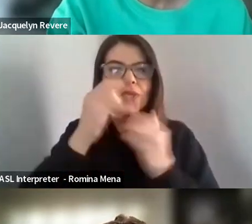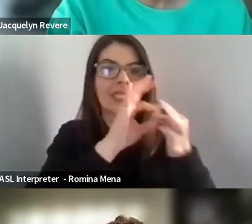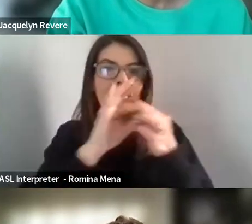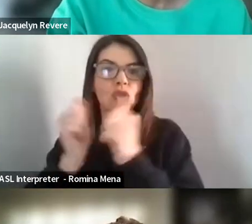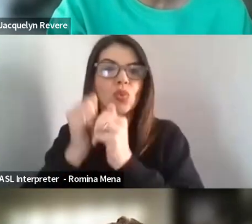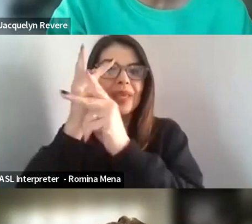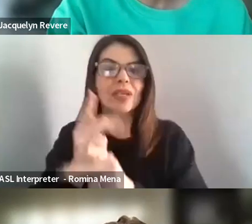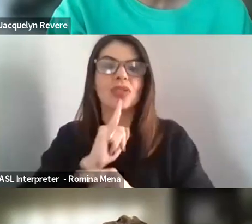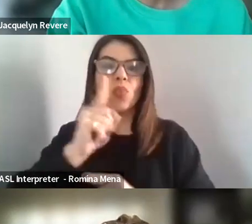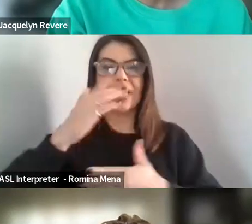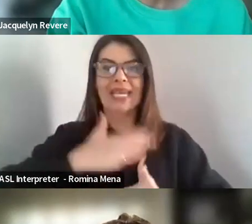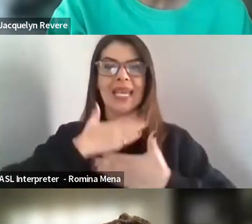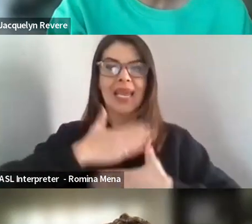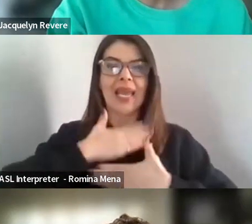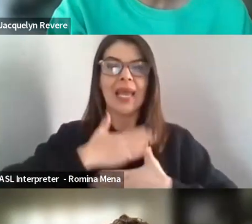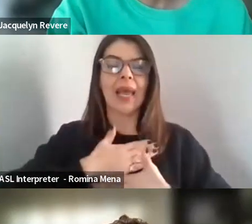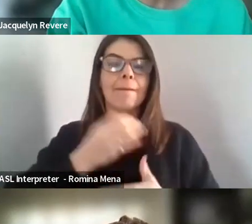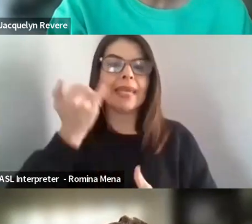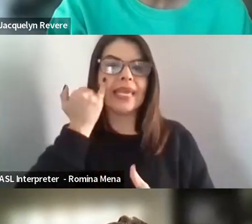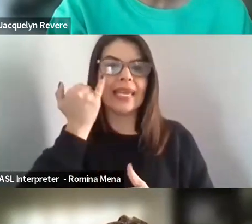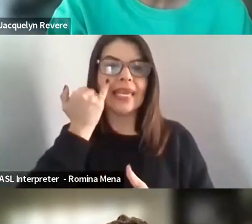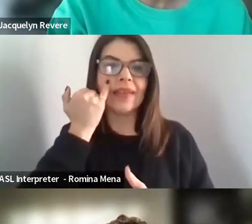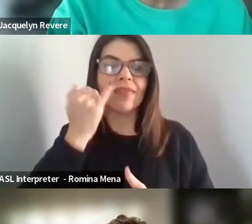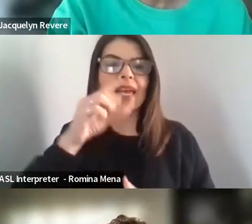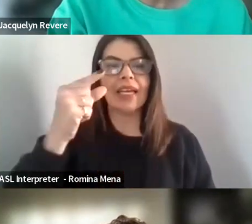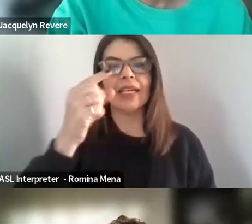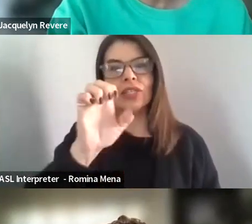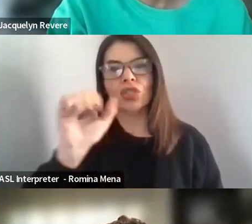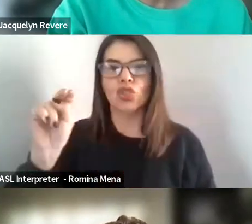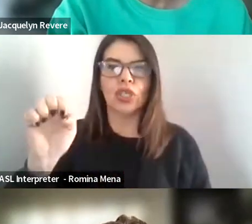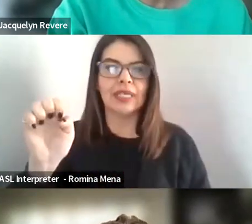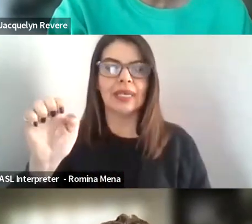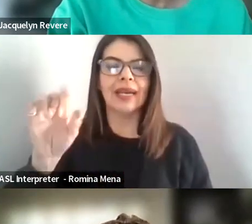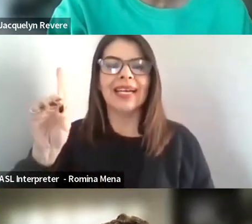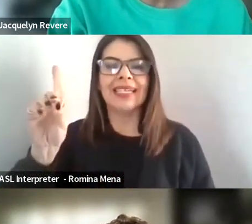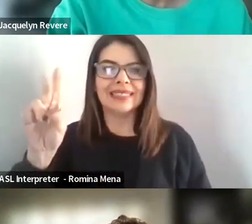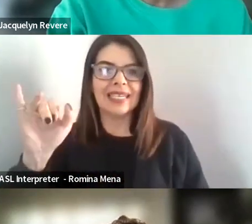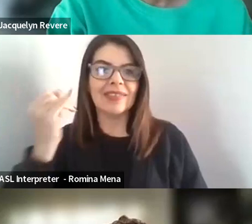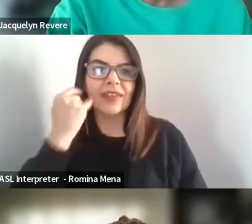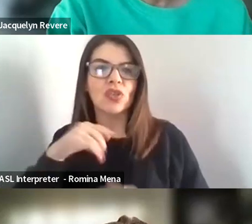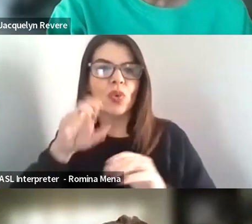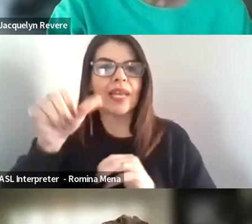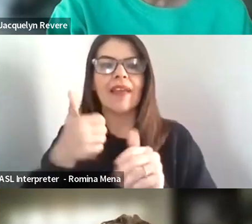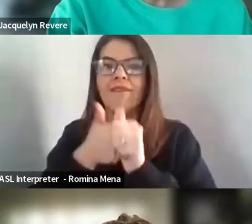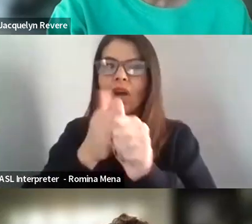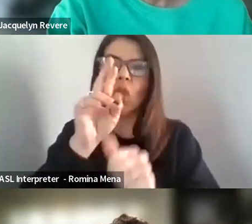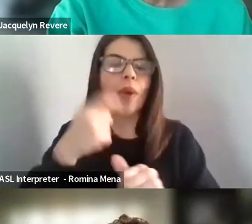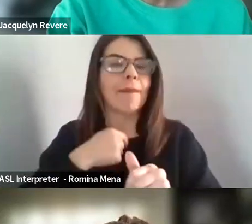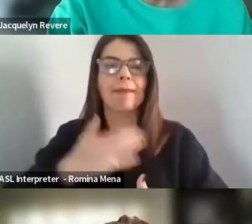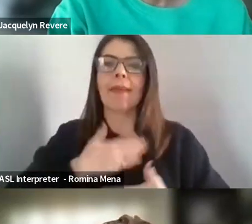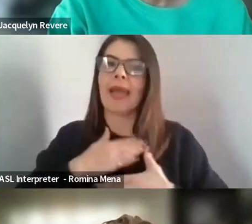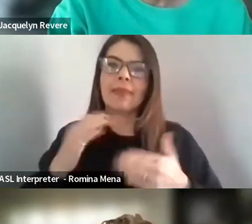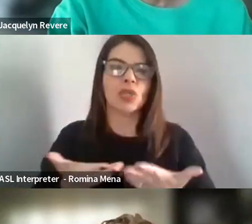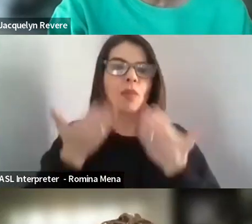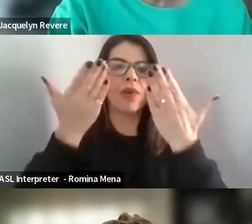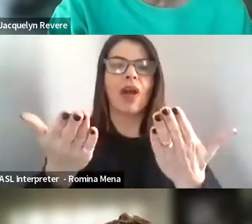I'm so happy if the Geena Davis Institute, if you do any follow-up after this, I'm happy to provide that information. It's